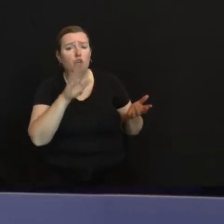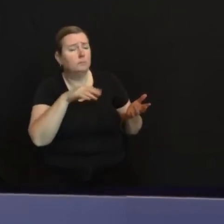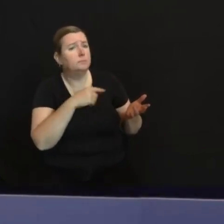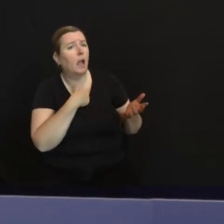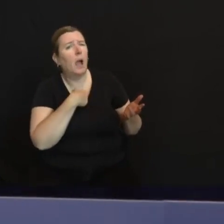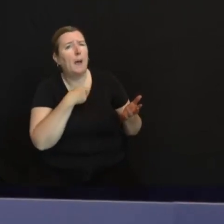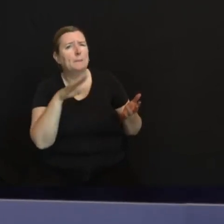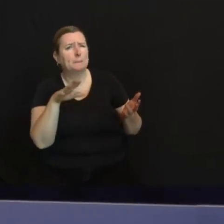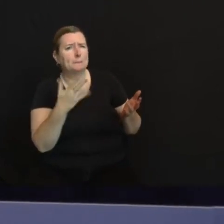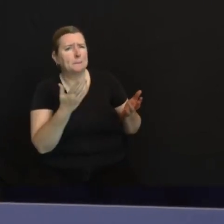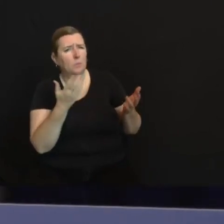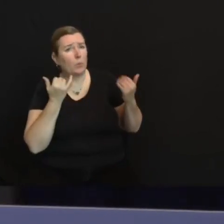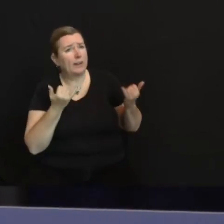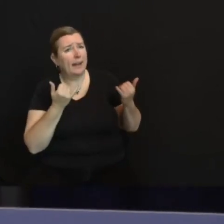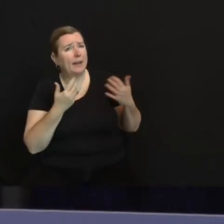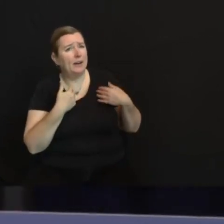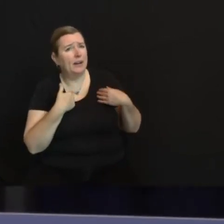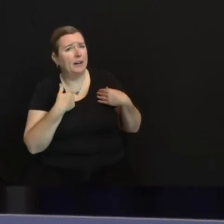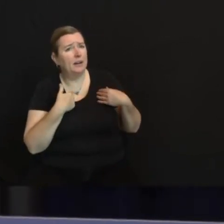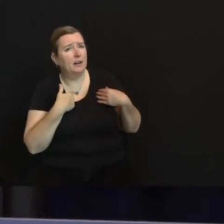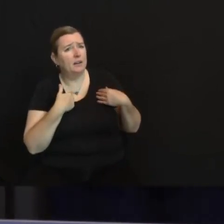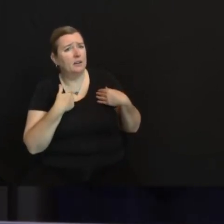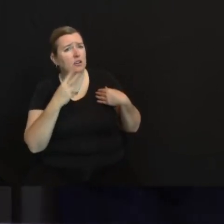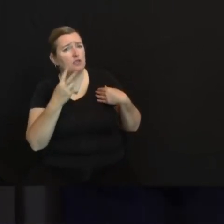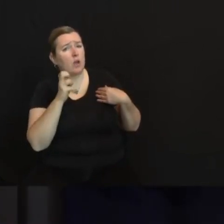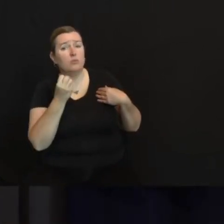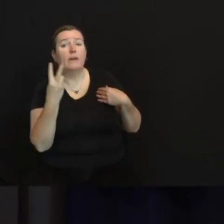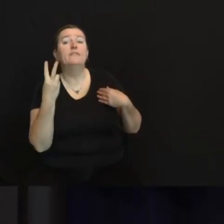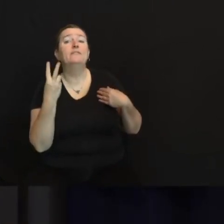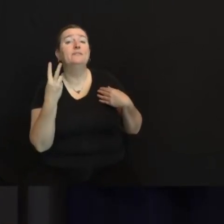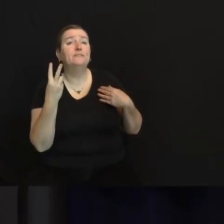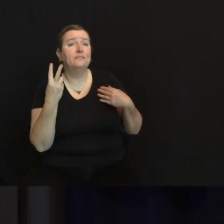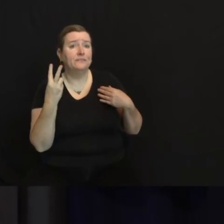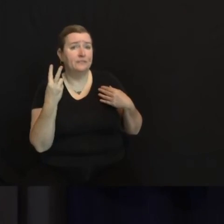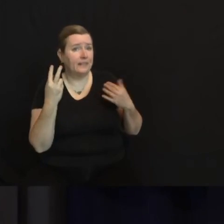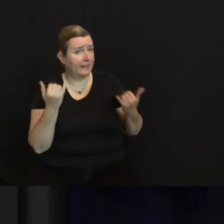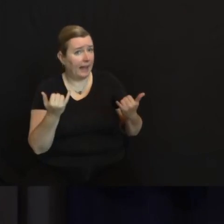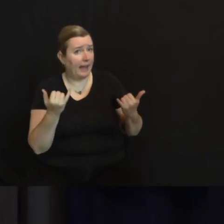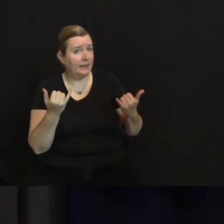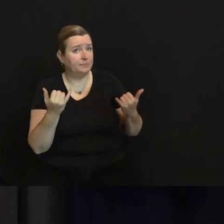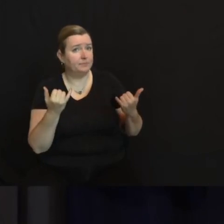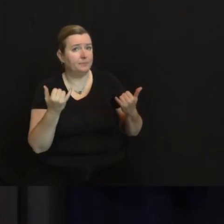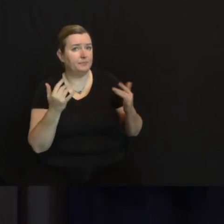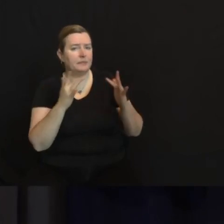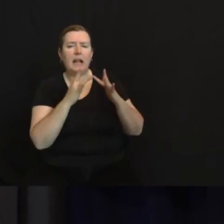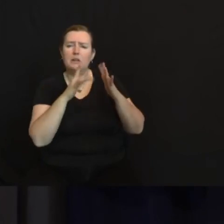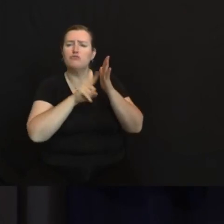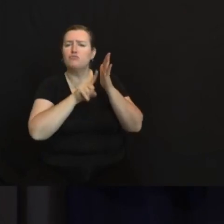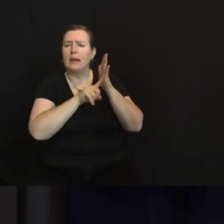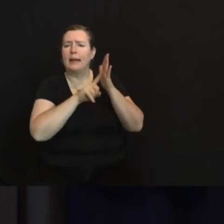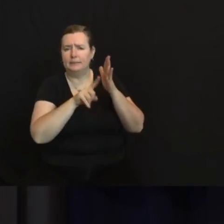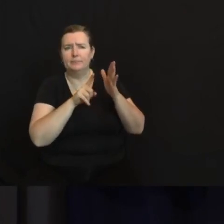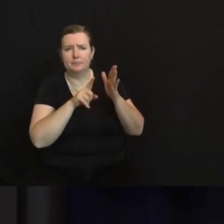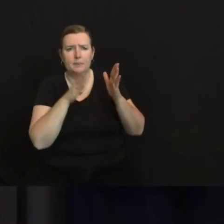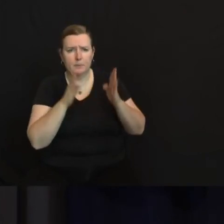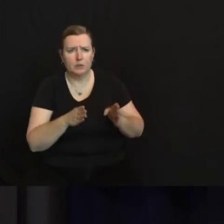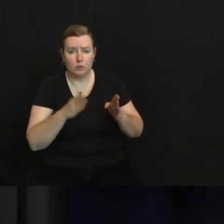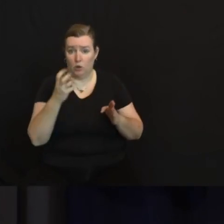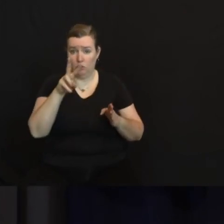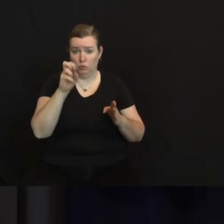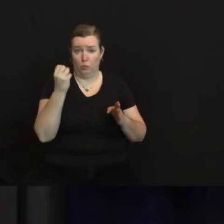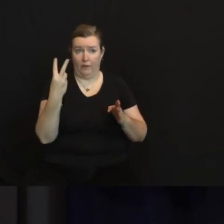of all, about 212 individuals in the pipeline, contact tracers that will be deployed